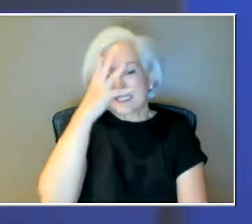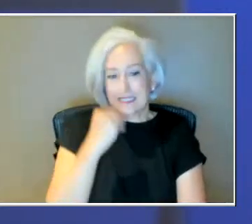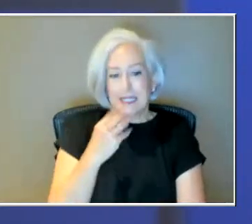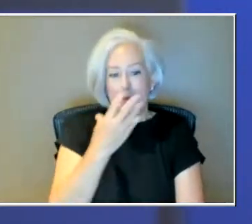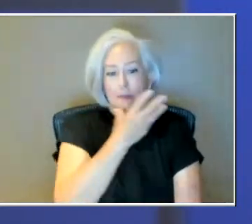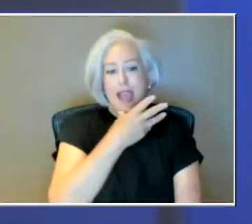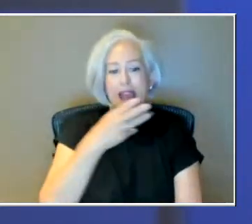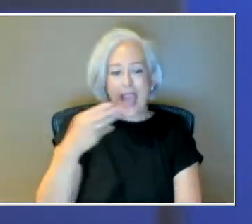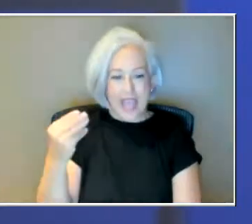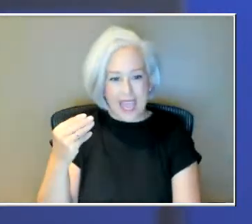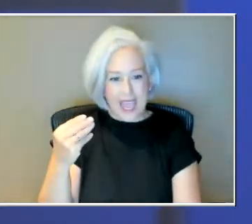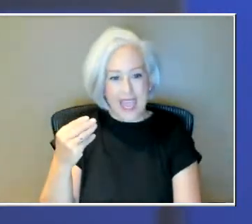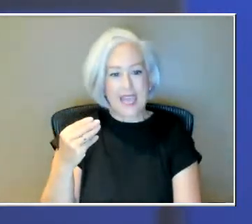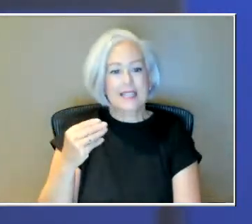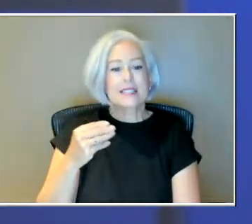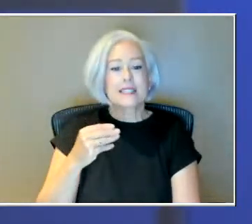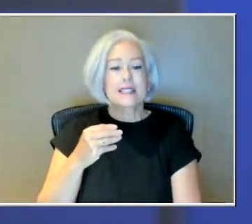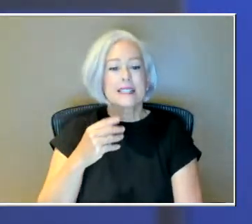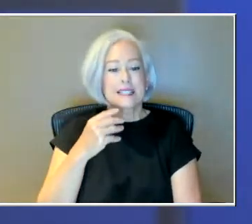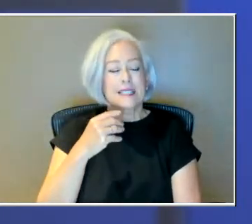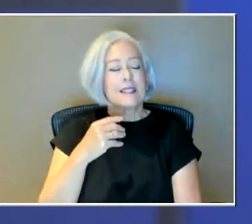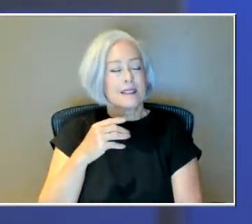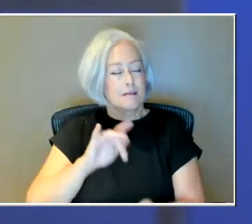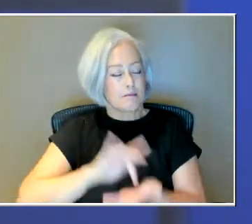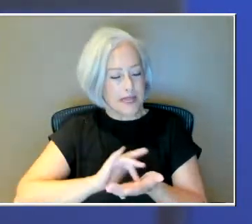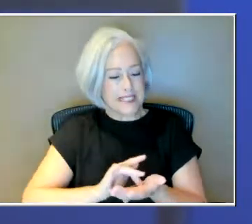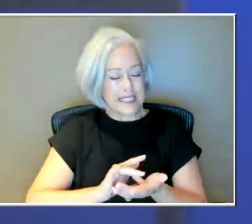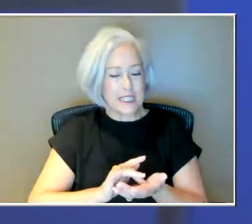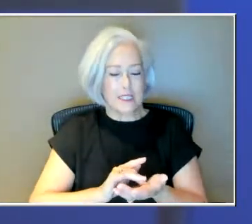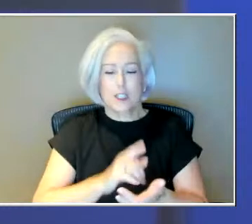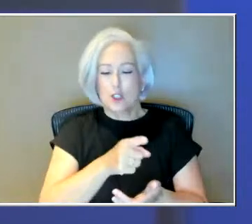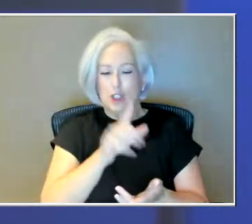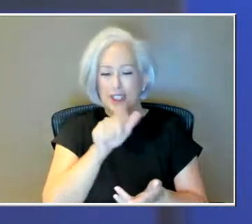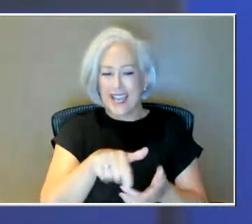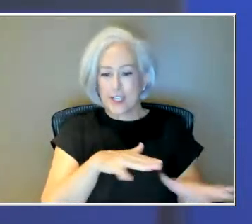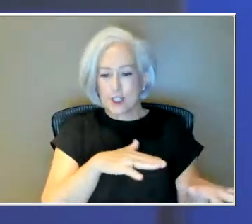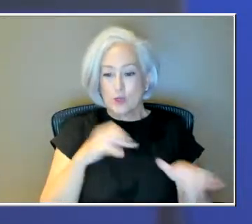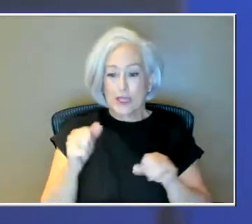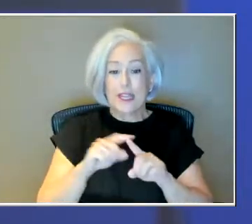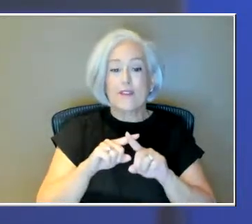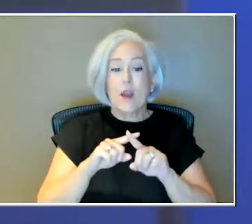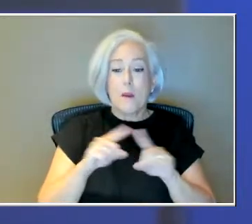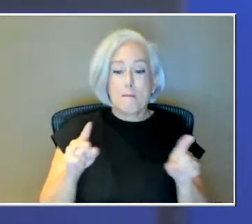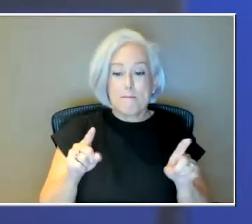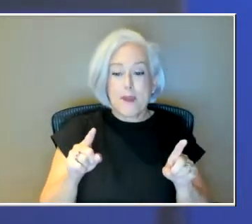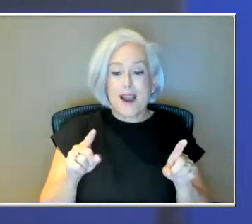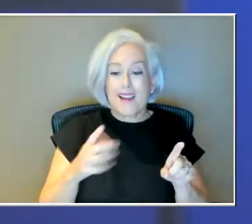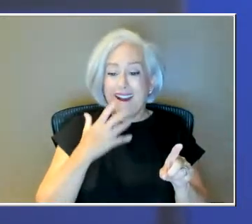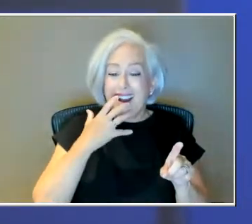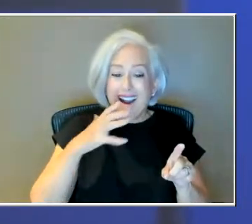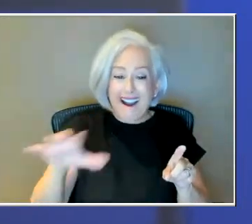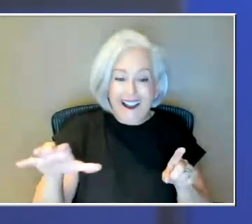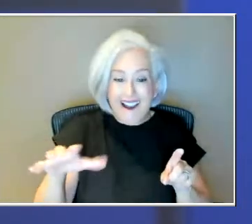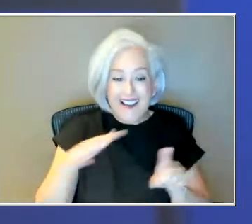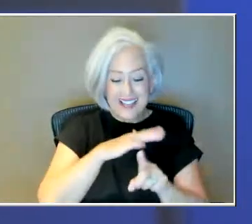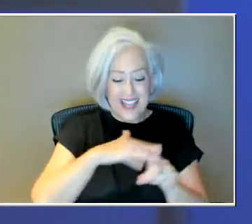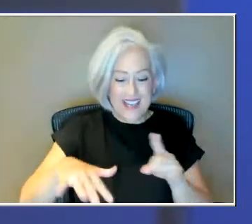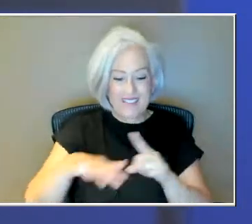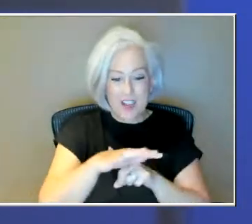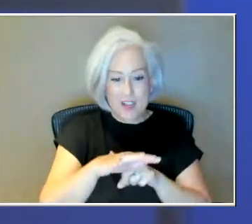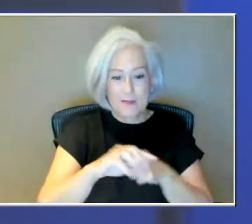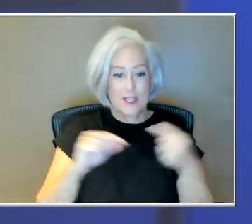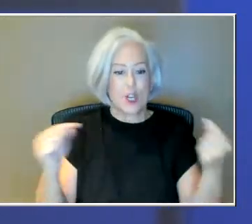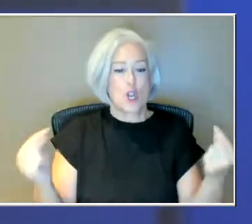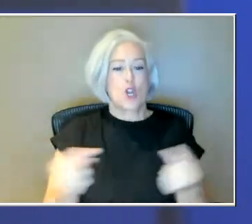leave. But to summarize what she was going to share, really a hot environment does hurt your sleep hygiene. Doctors say to keep your bedroom